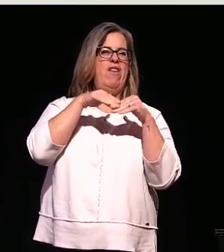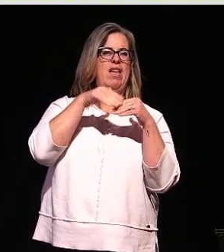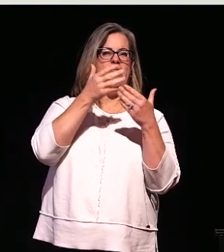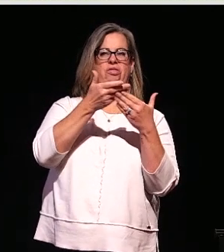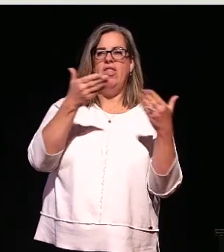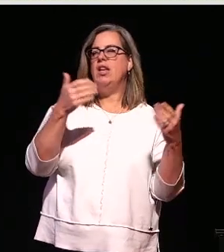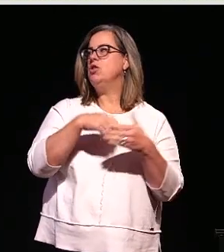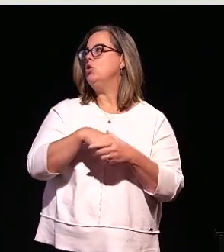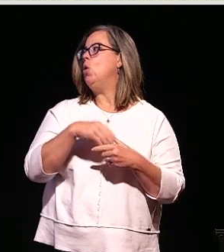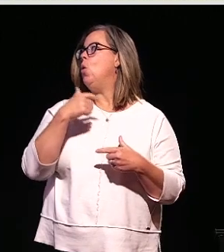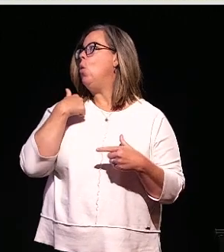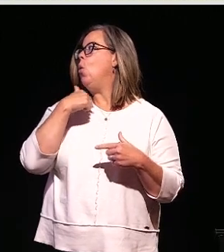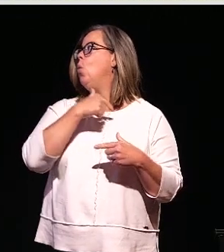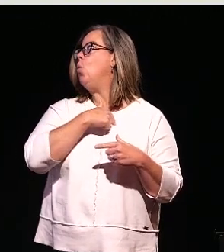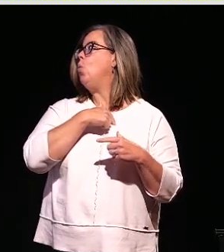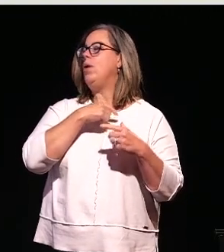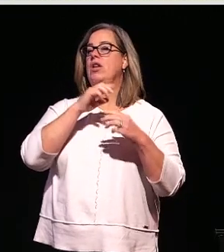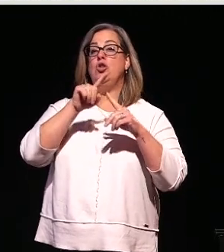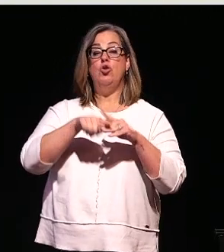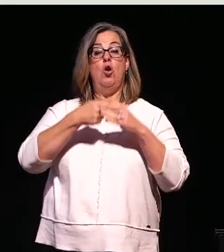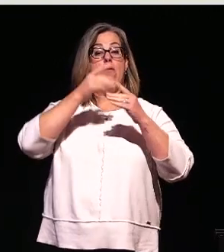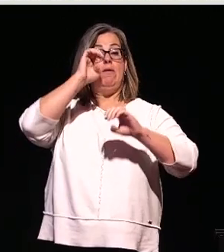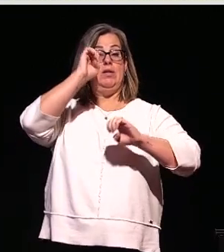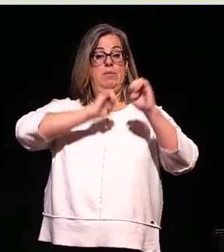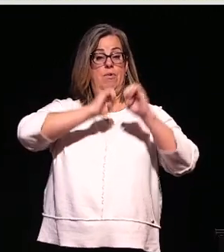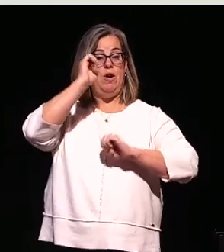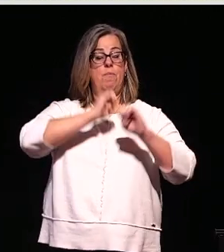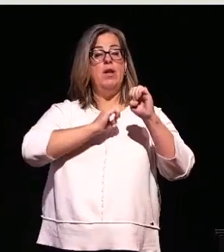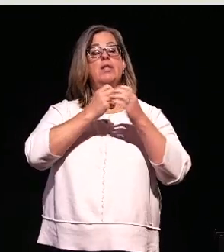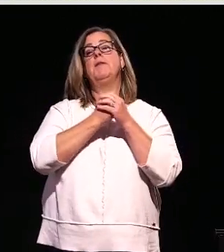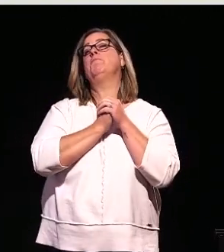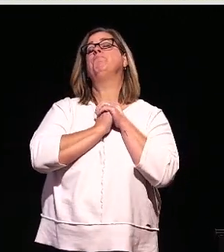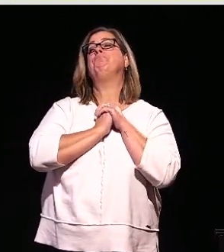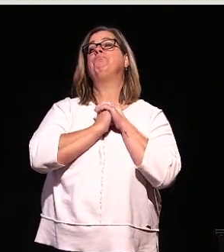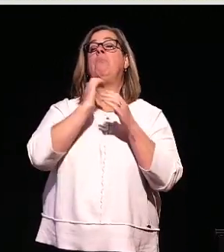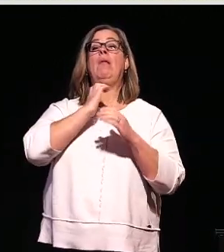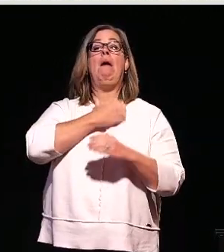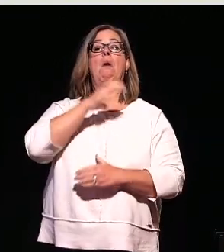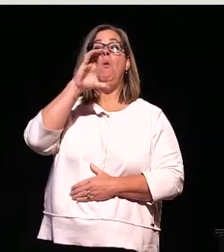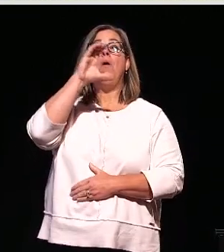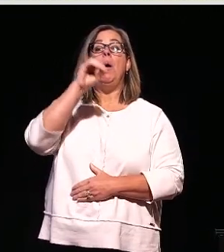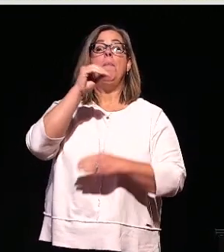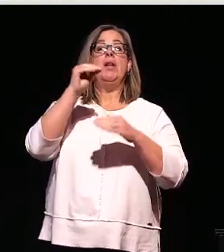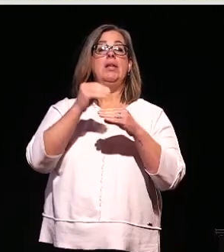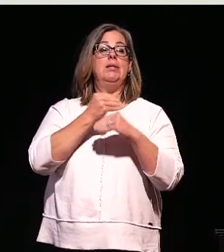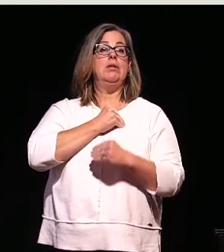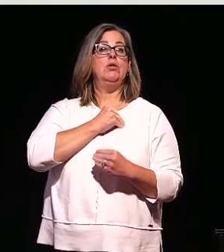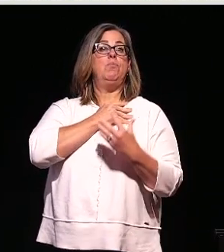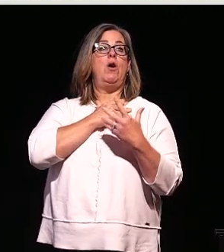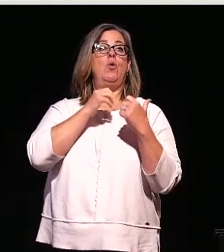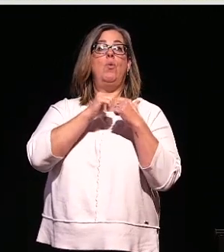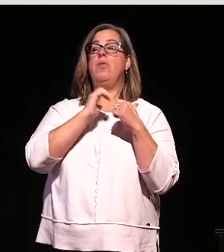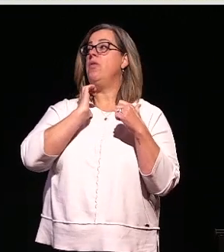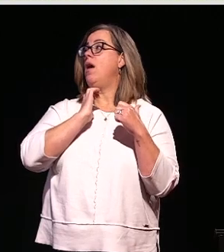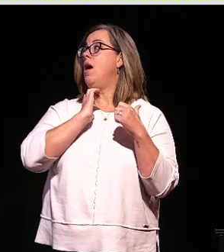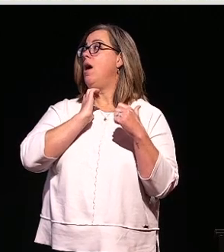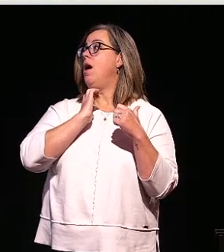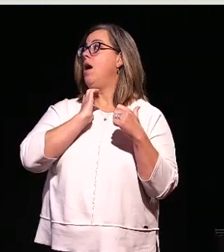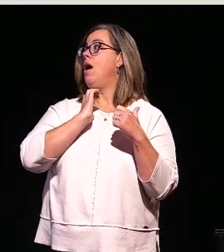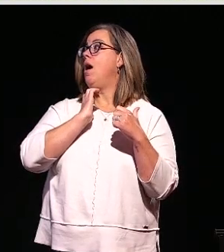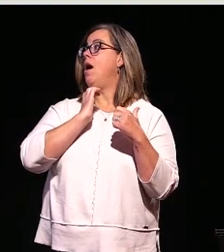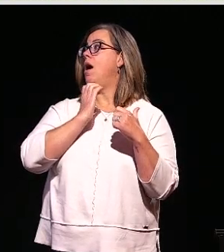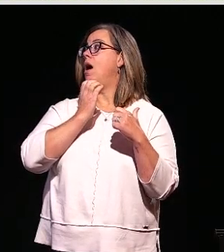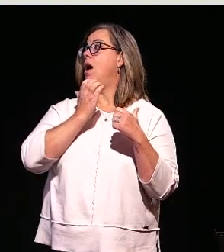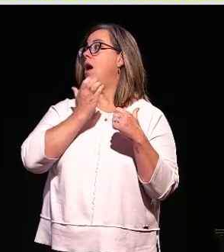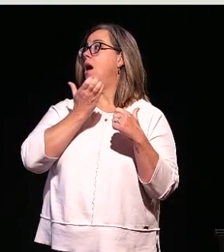and botanicals and started experimenting. For Bitter For Worse is inspired by our long, sparky marriage and our love of entertaining.